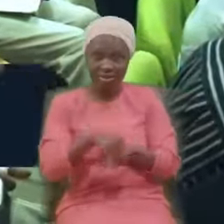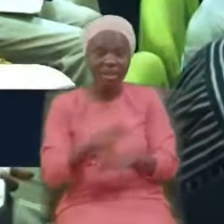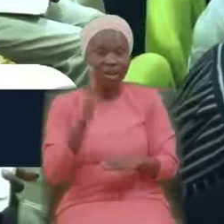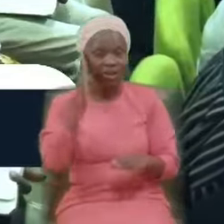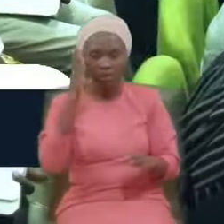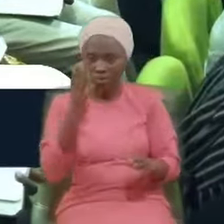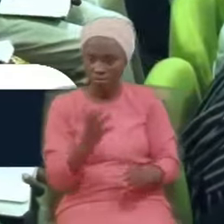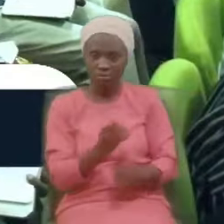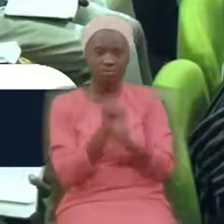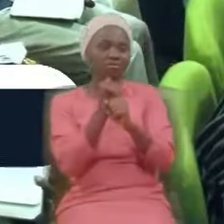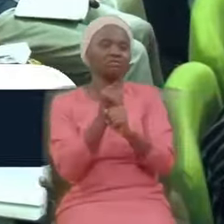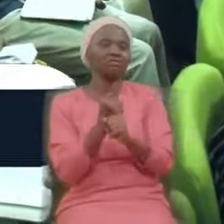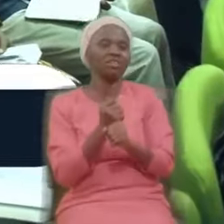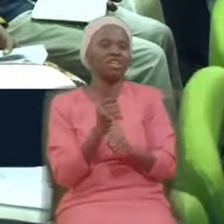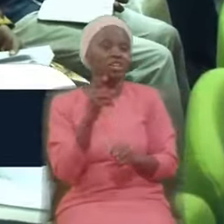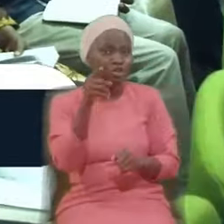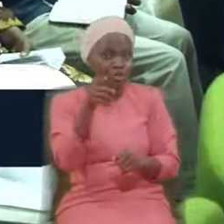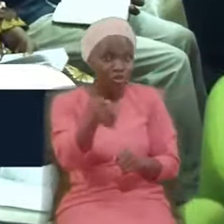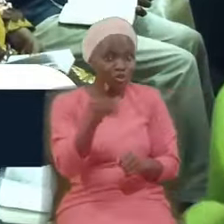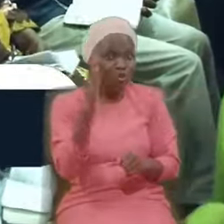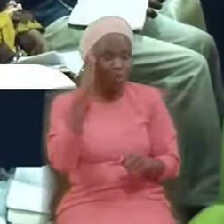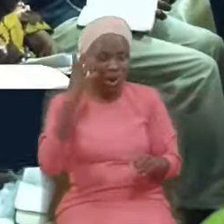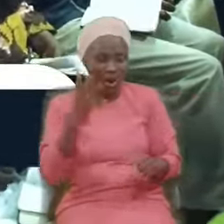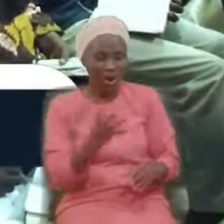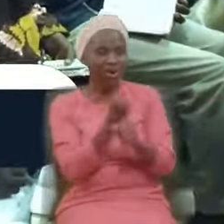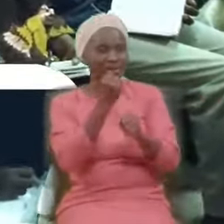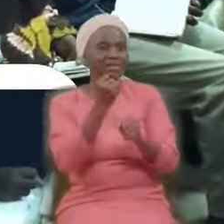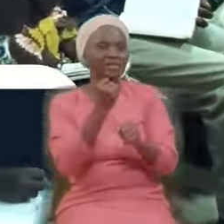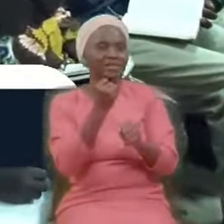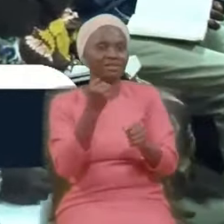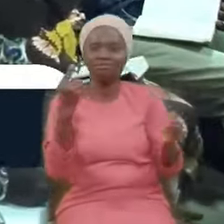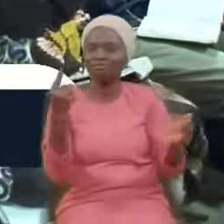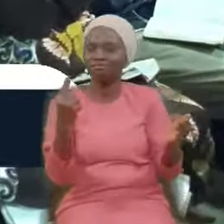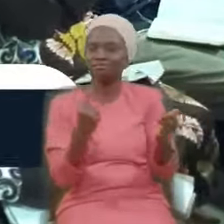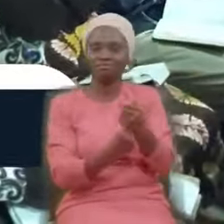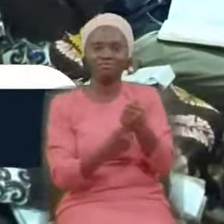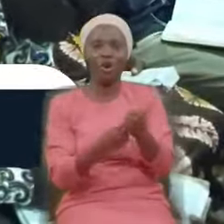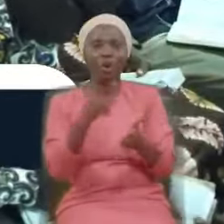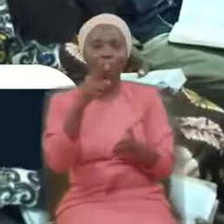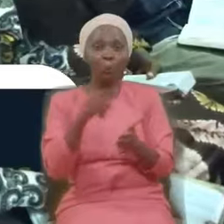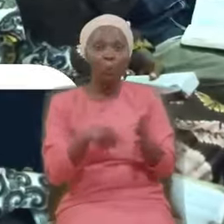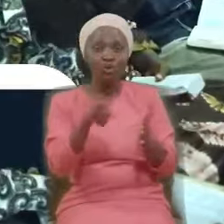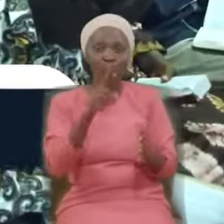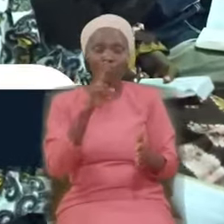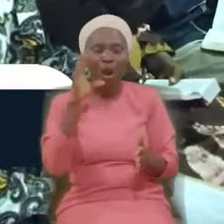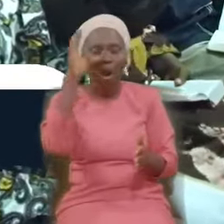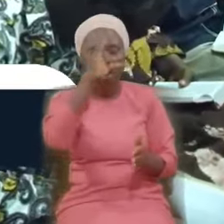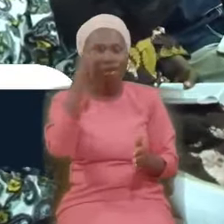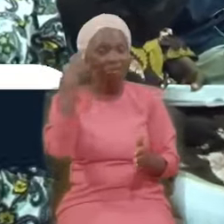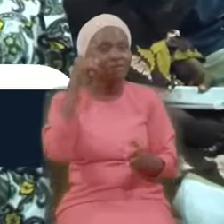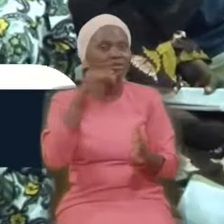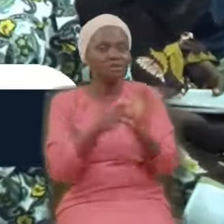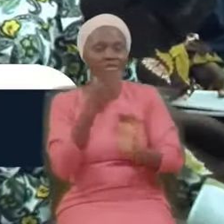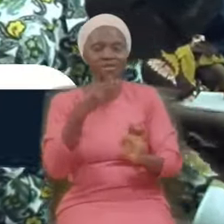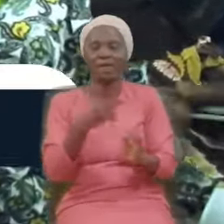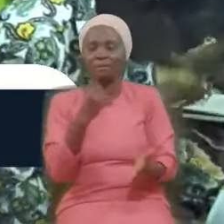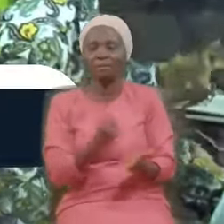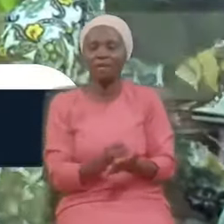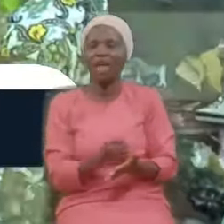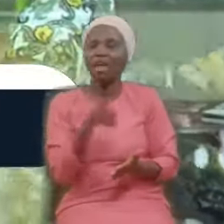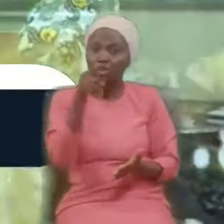You will catch what you are looking for. You will get what you are